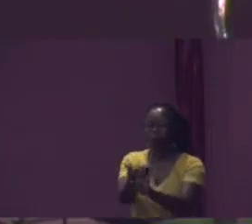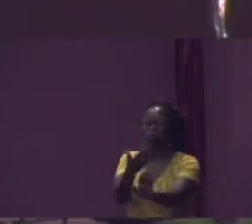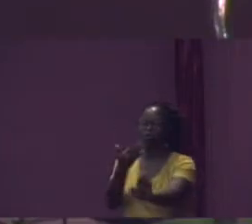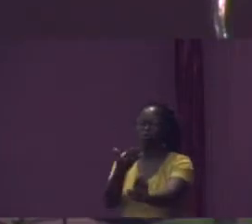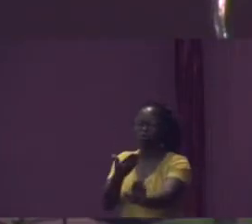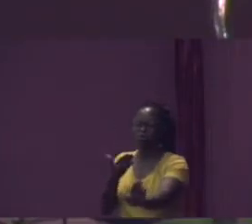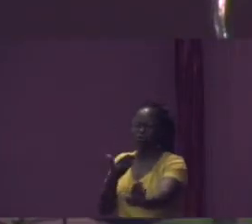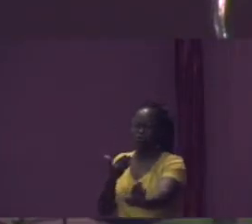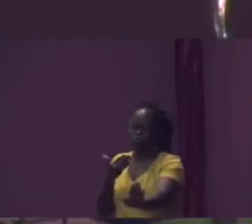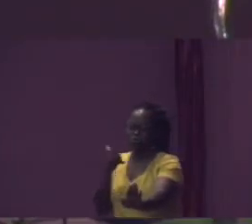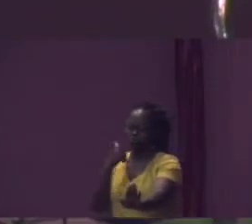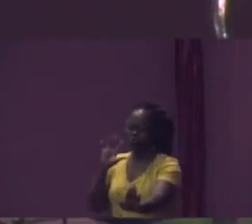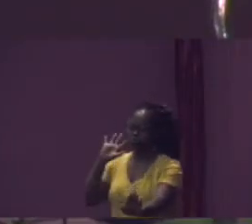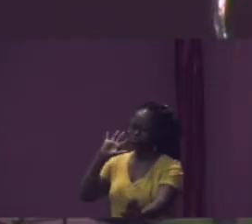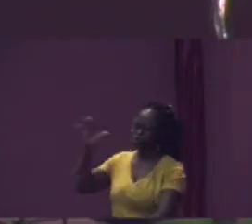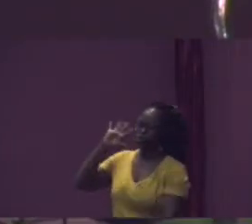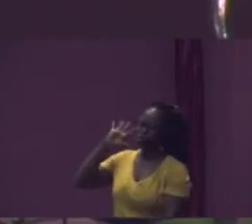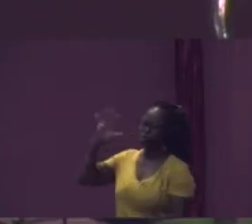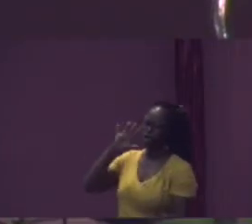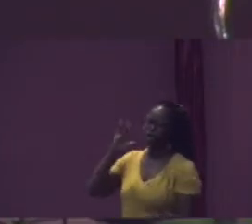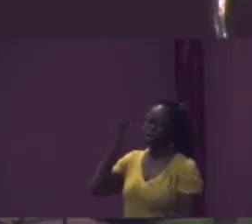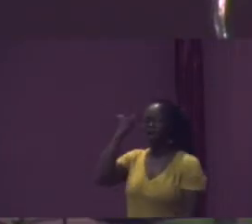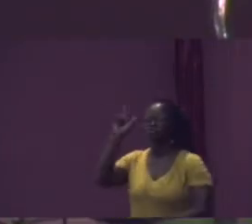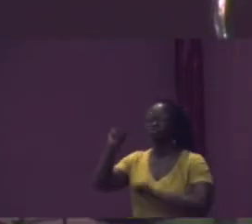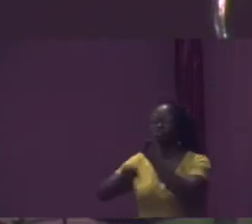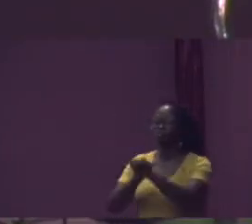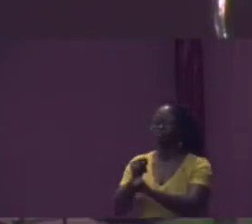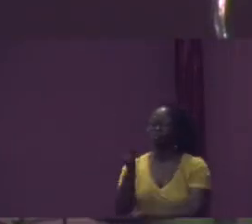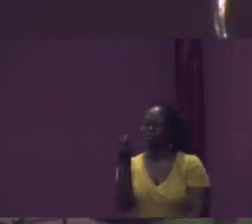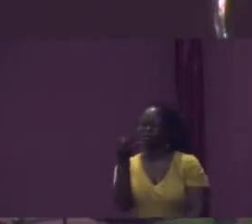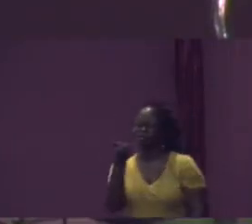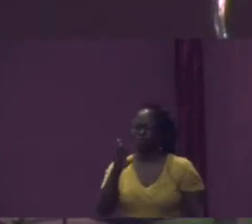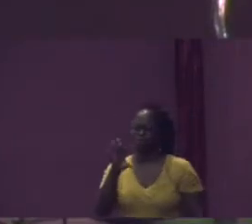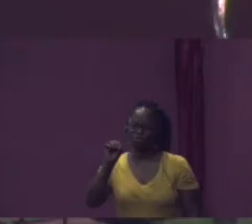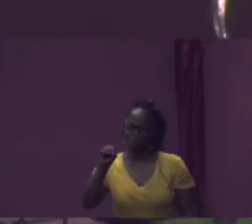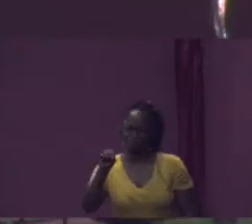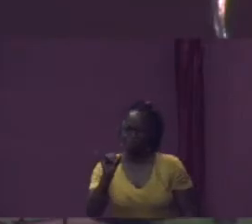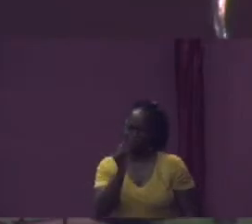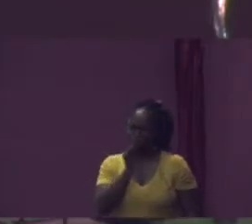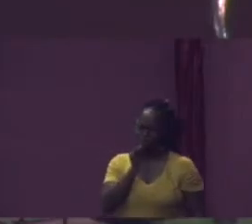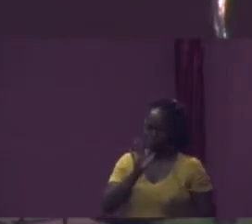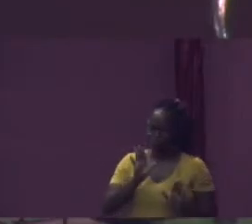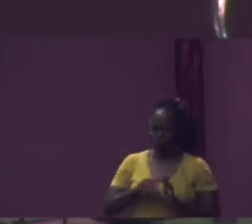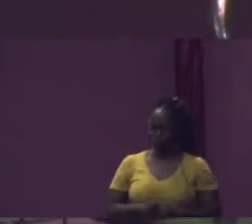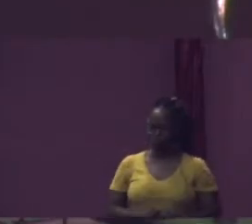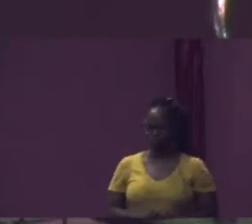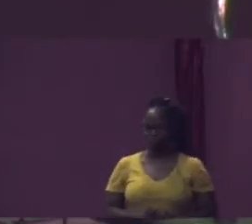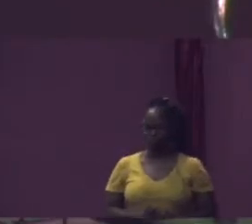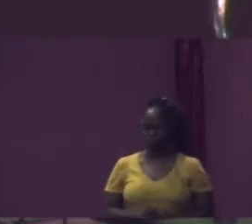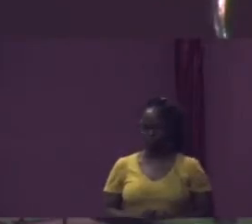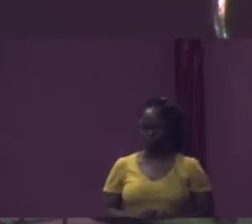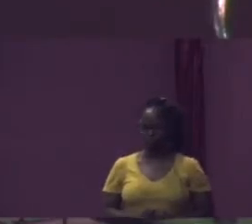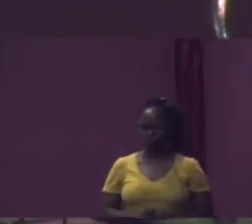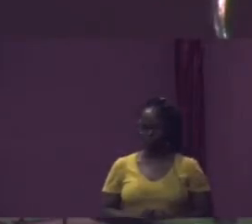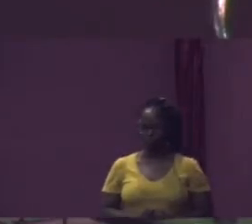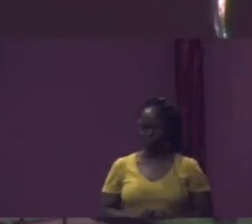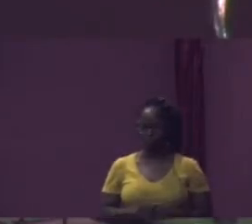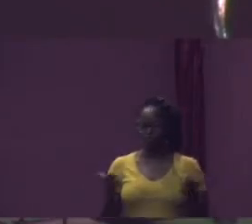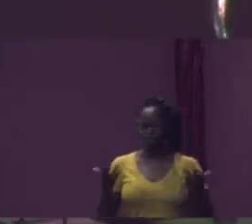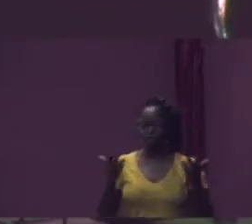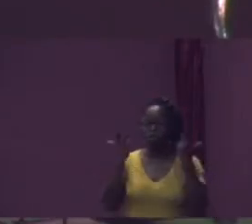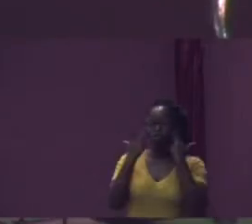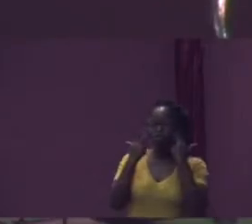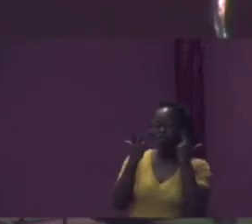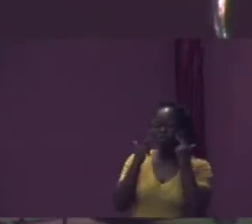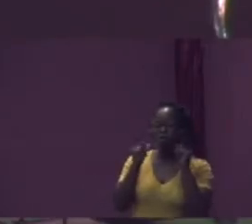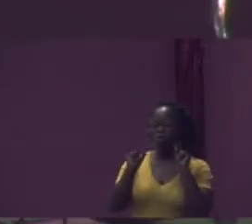and backward for health and reproductive matters. For example, it was most often actually the lay